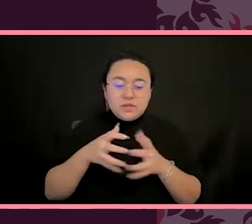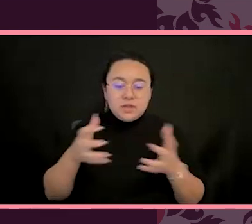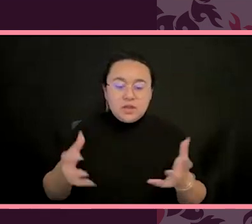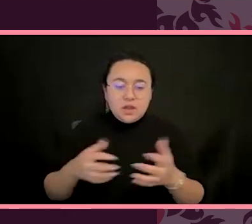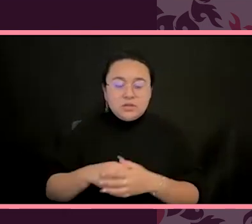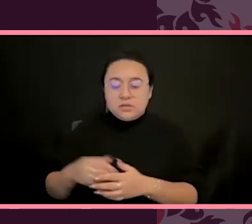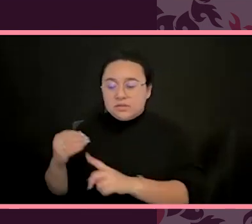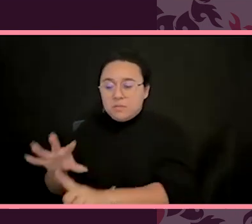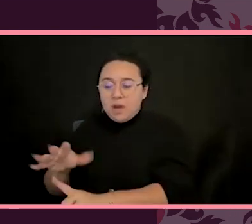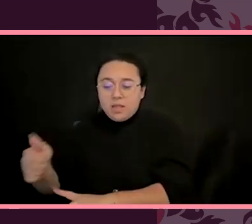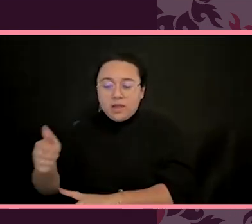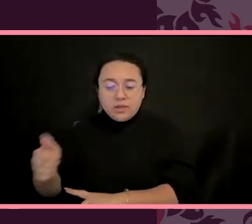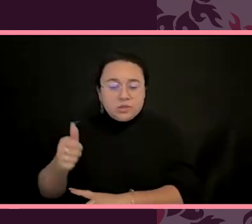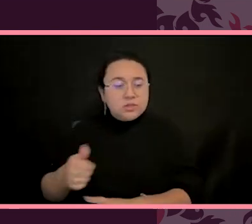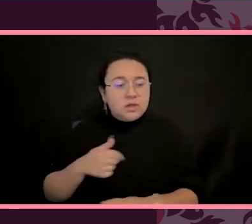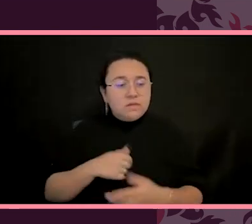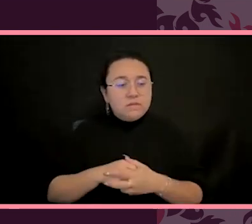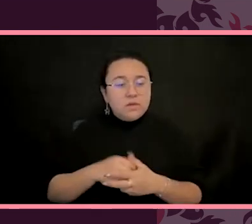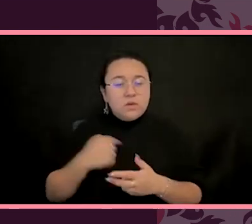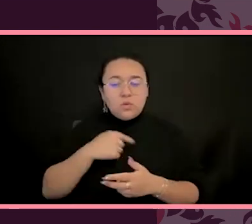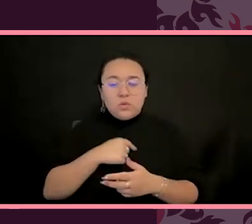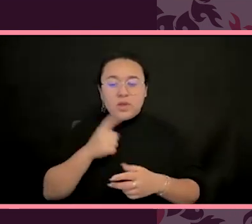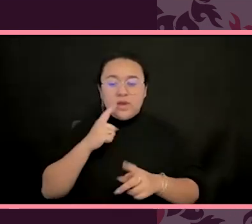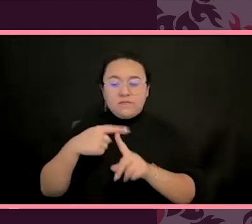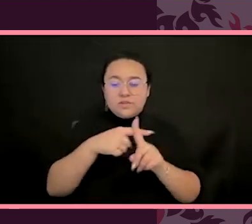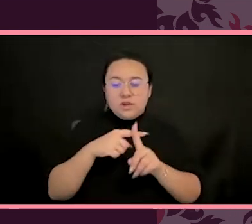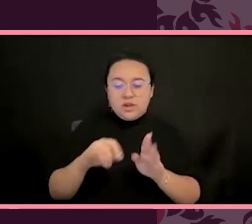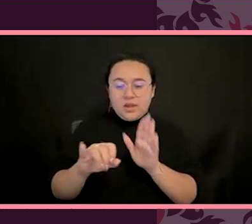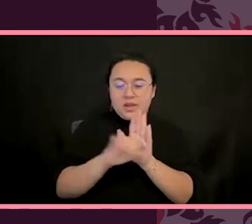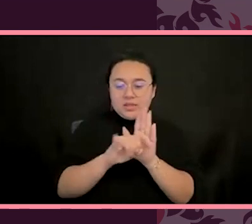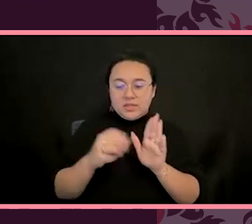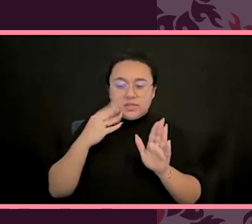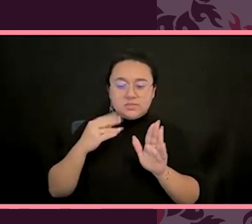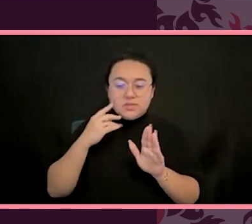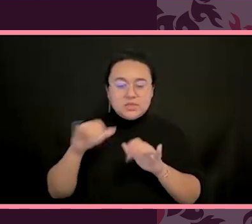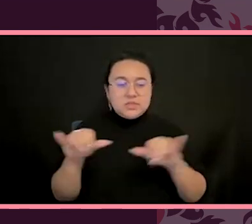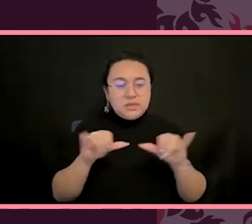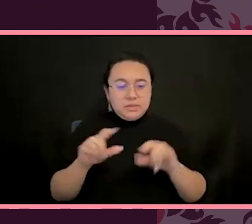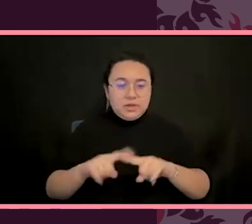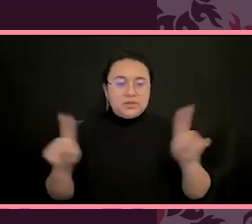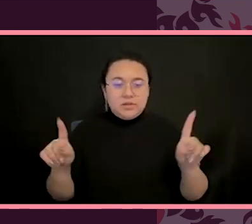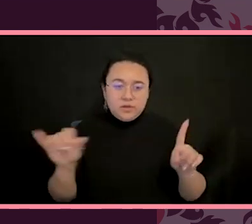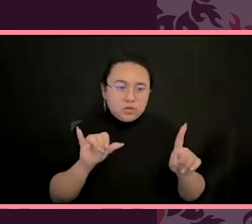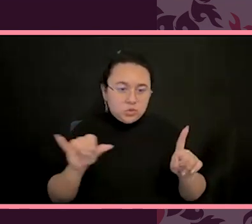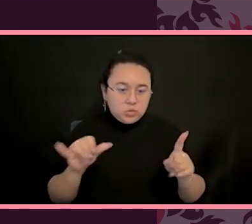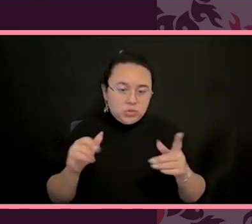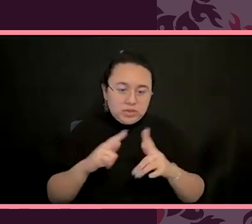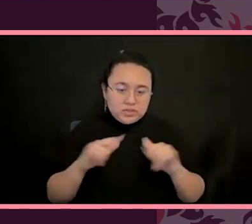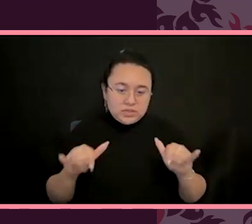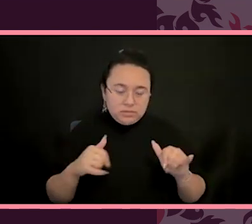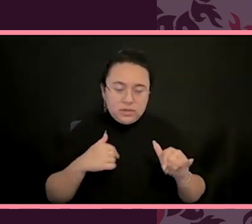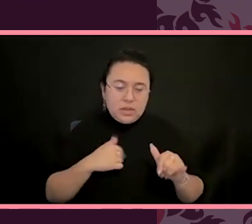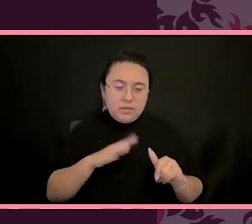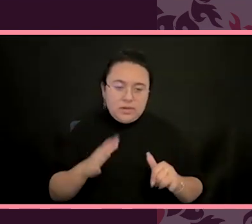although we can have target rank identities, the experiences can be similar and vastly different. And so I would